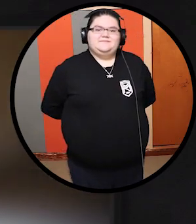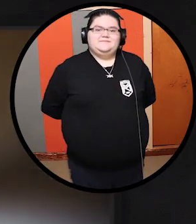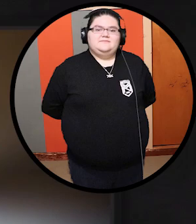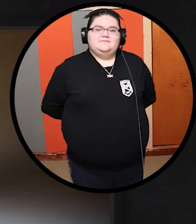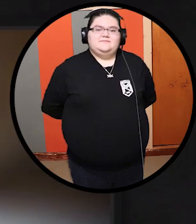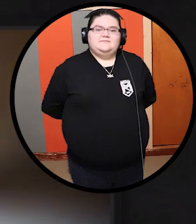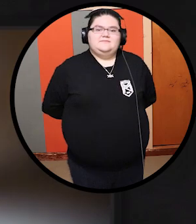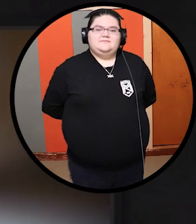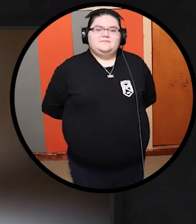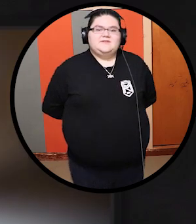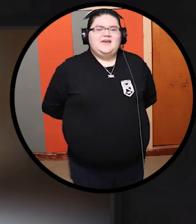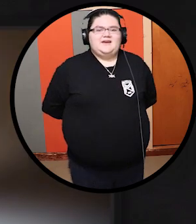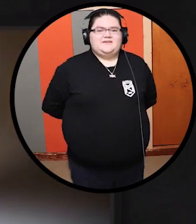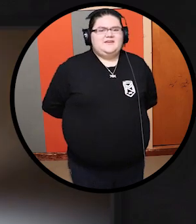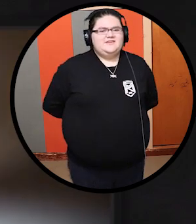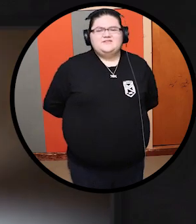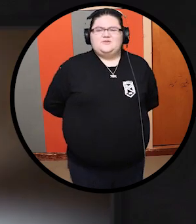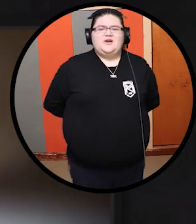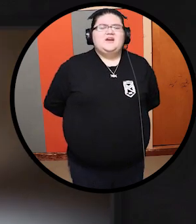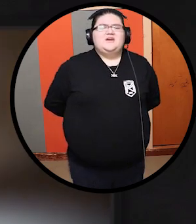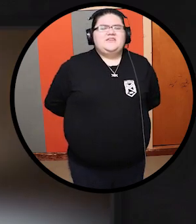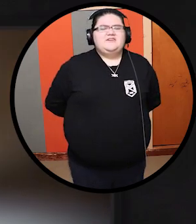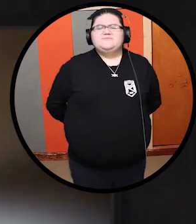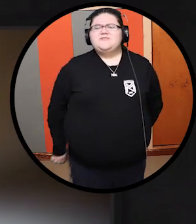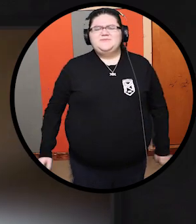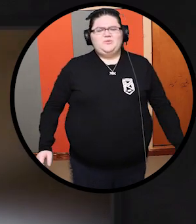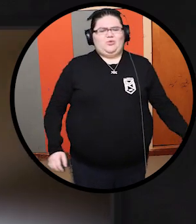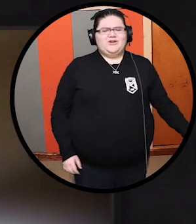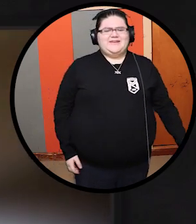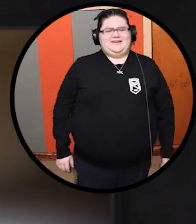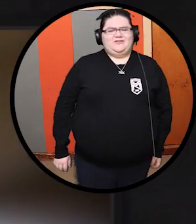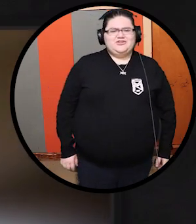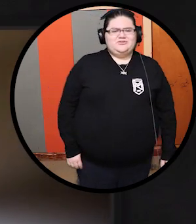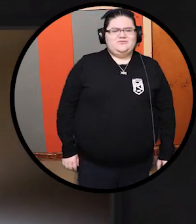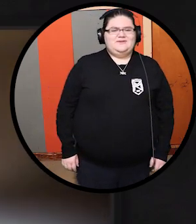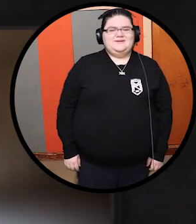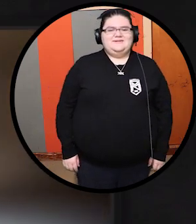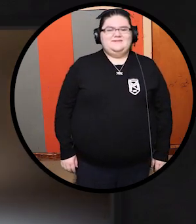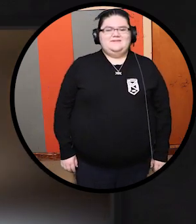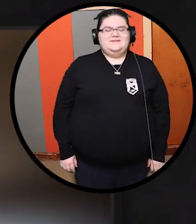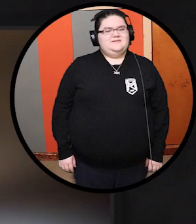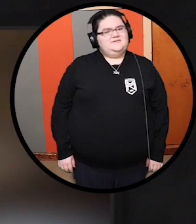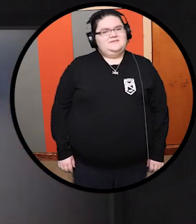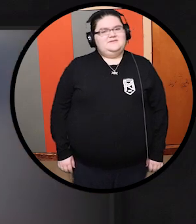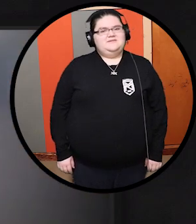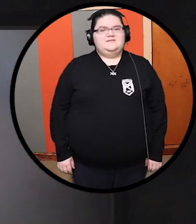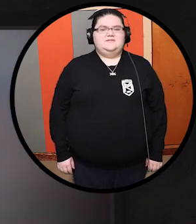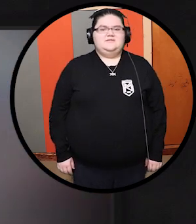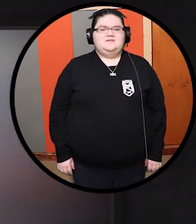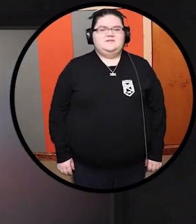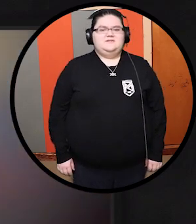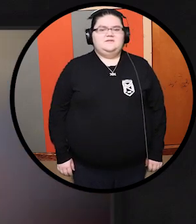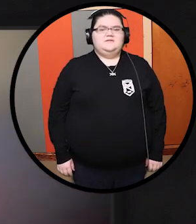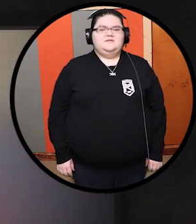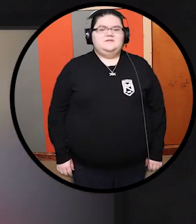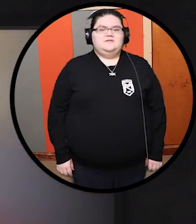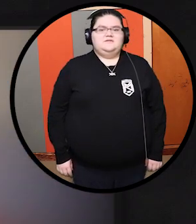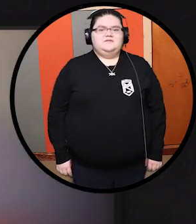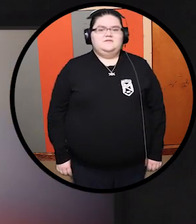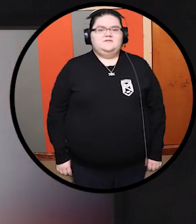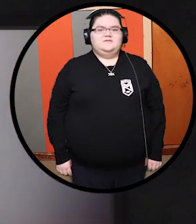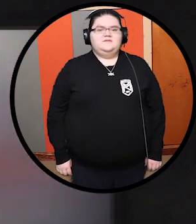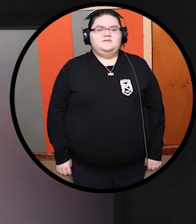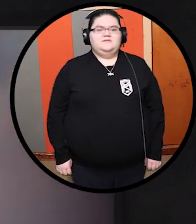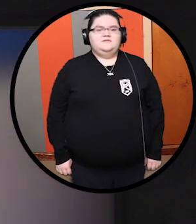happened to be filming right in the direction alleged ghost. Yeah, you're supposed to be working, aren't you? No, is it possible that a camera is